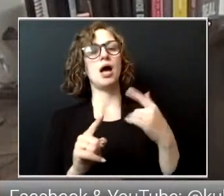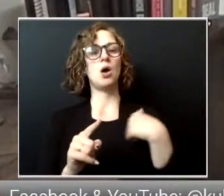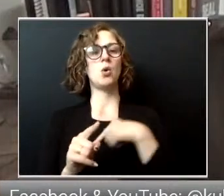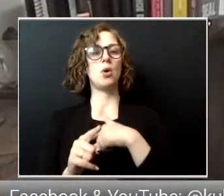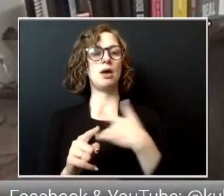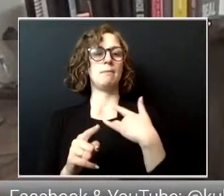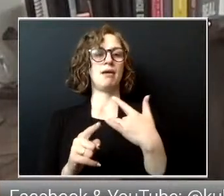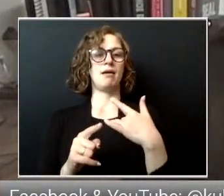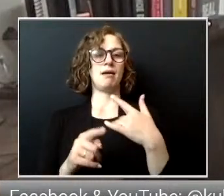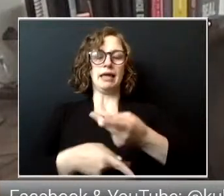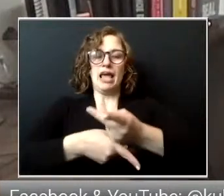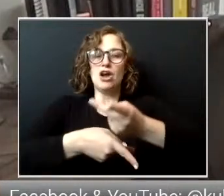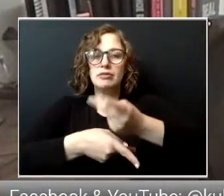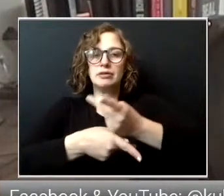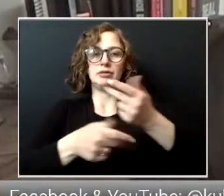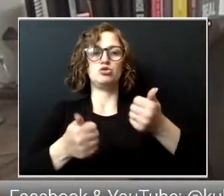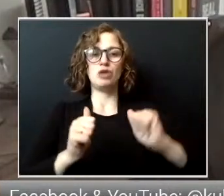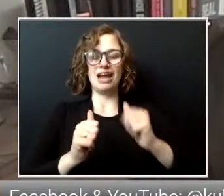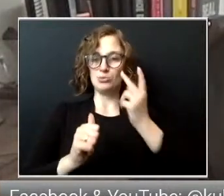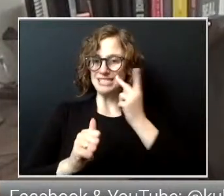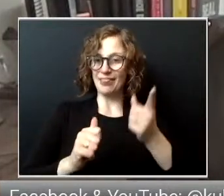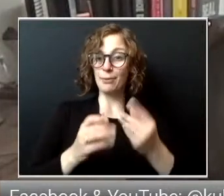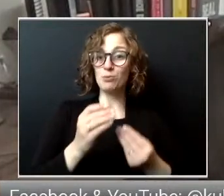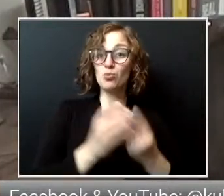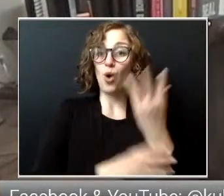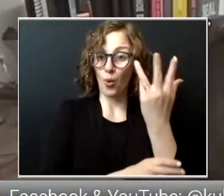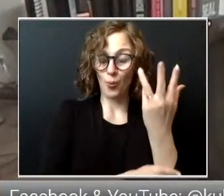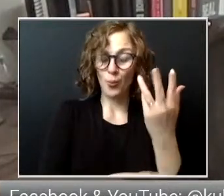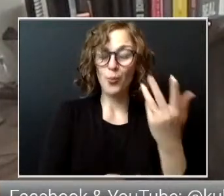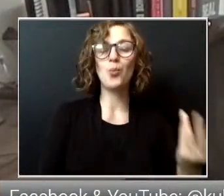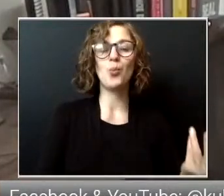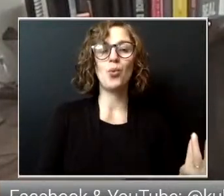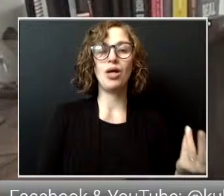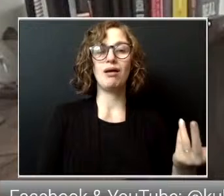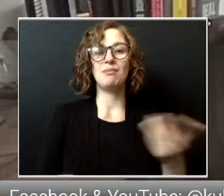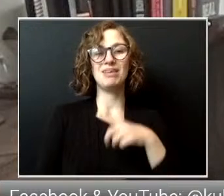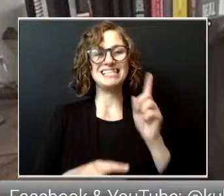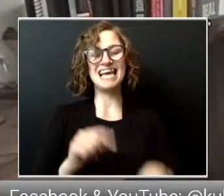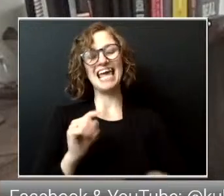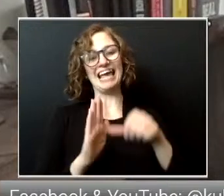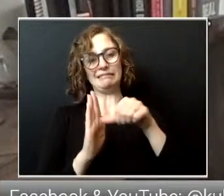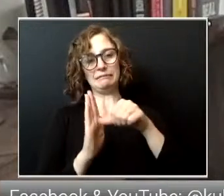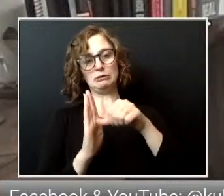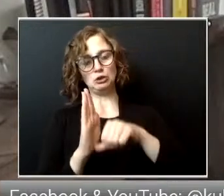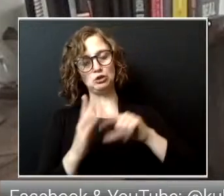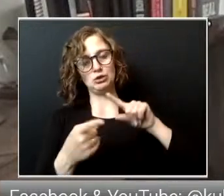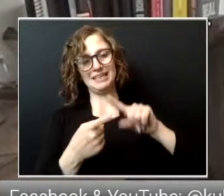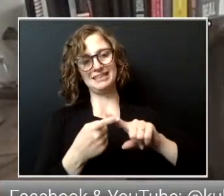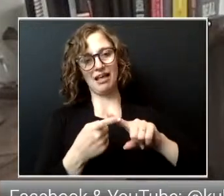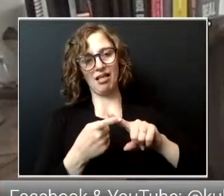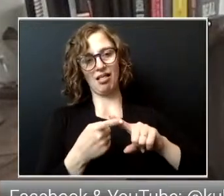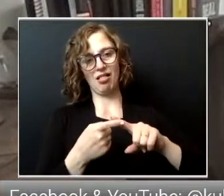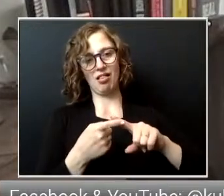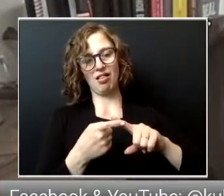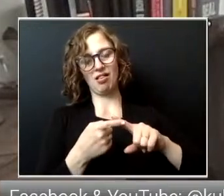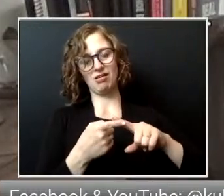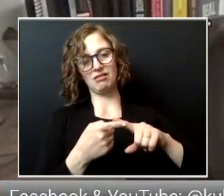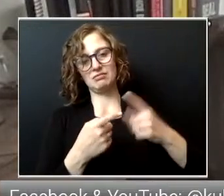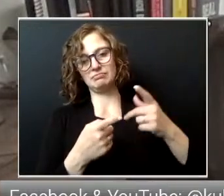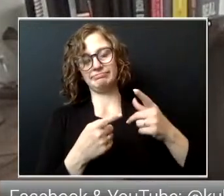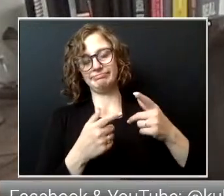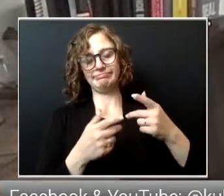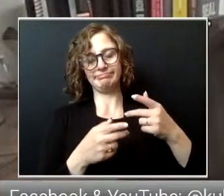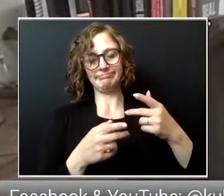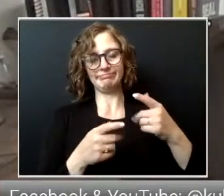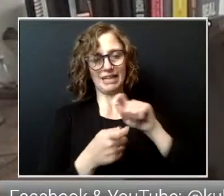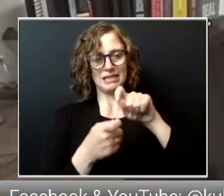grow them bigger, because basically they can't do the surgery until they're, they want them to be bigger. Like, I feel like